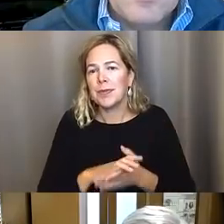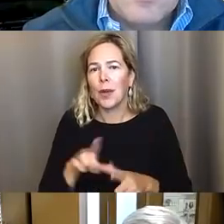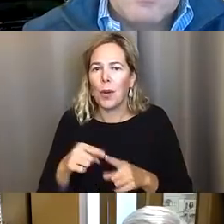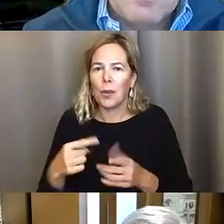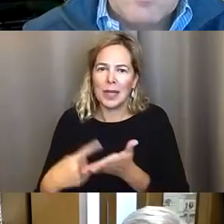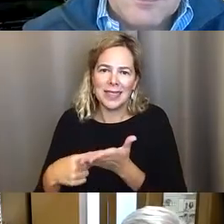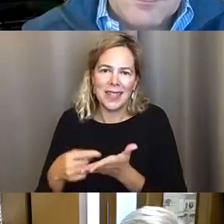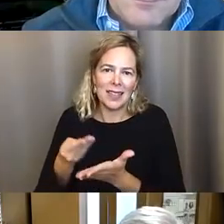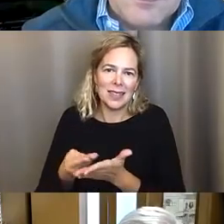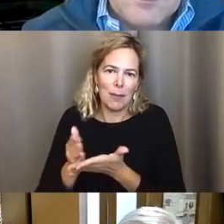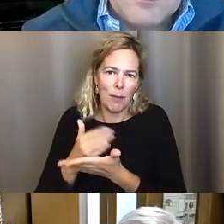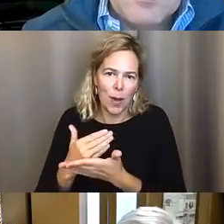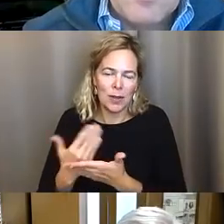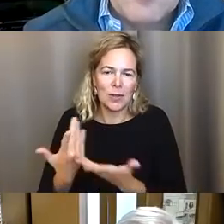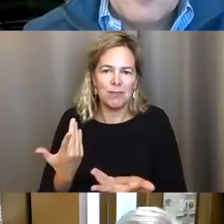we were told at